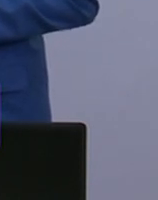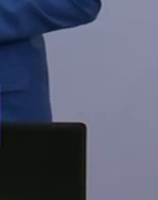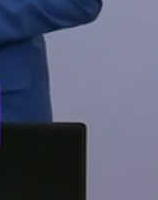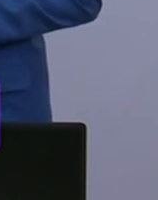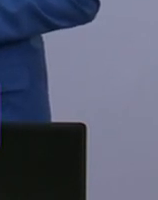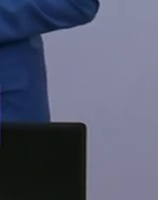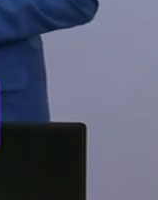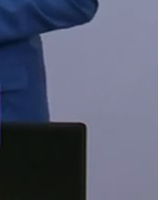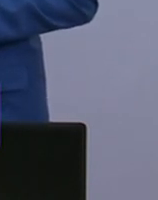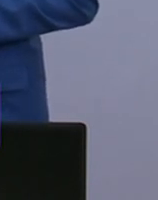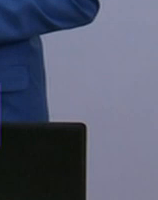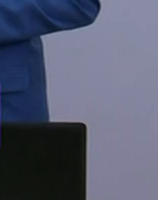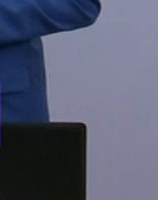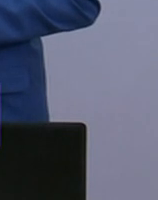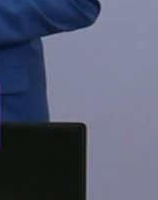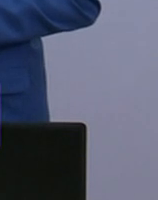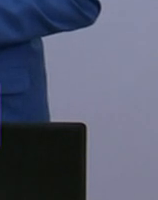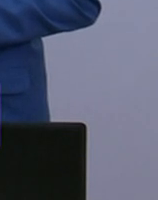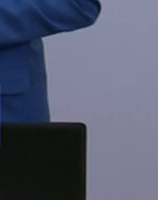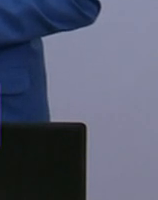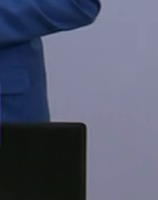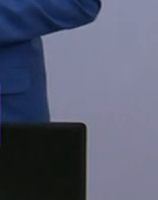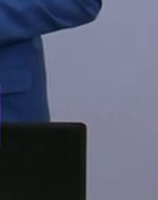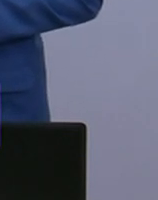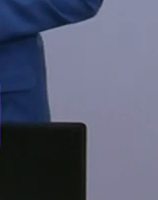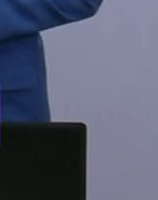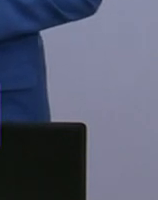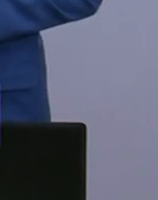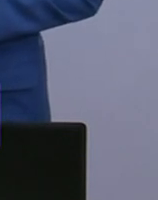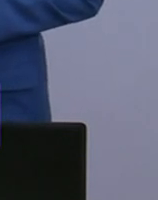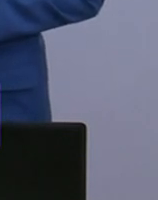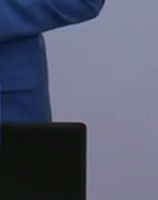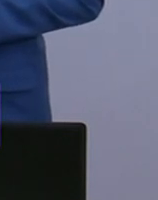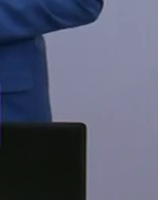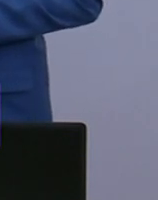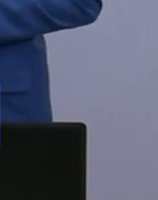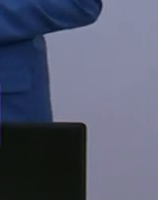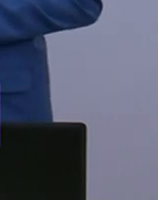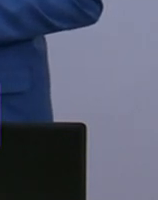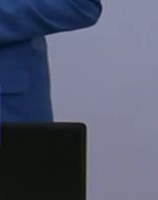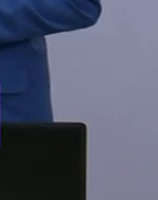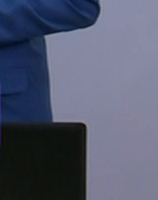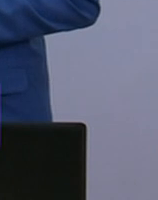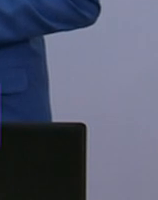Next, sentence number two. Don't call her now. She